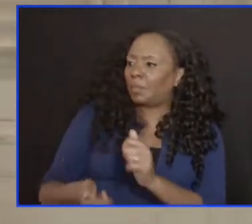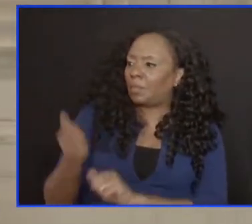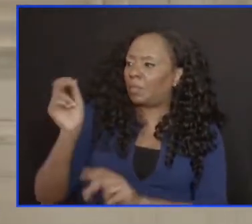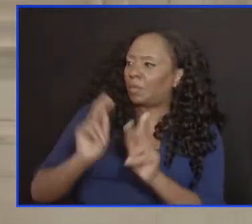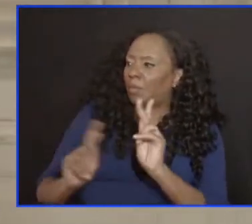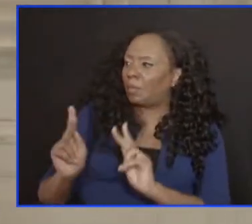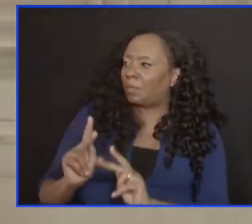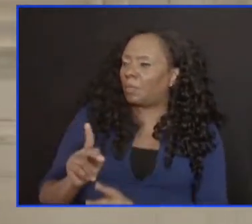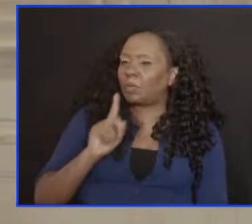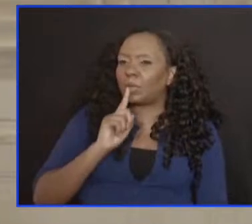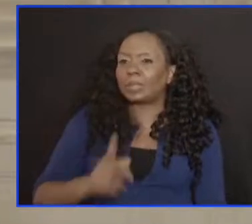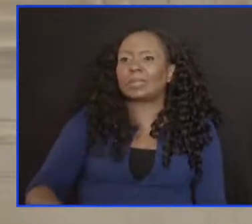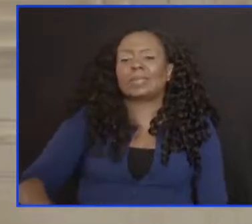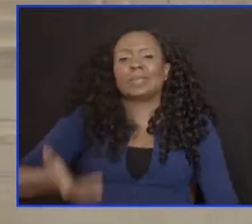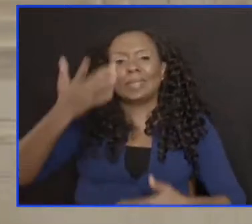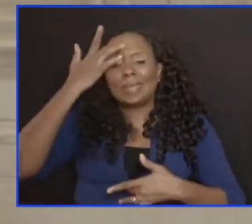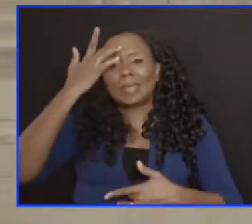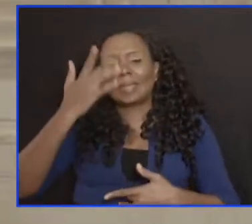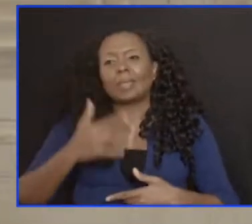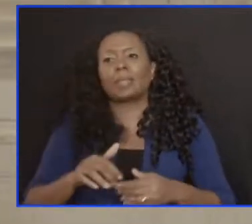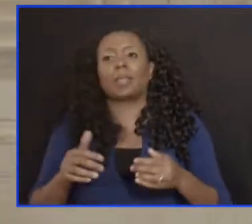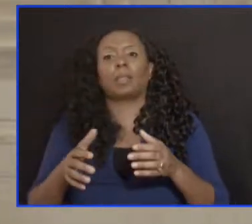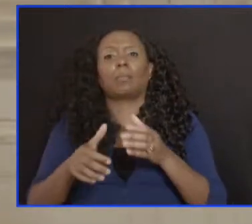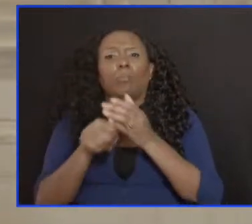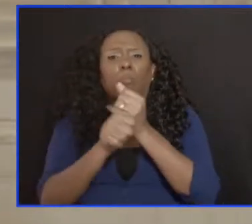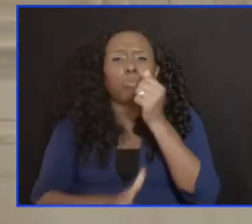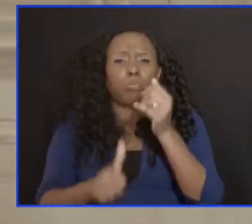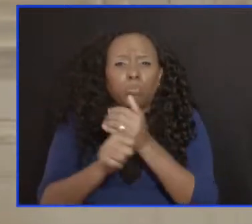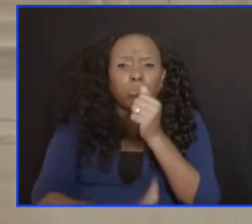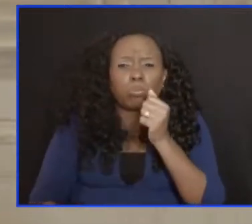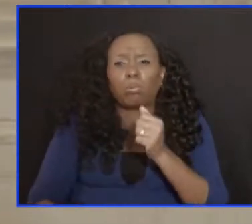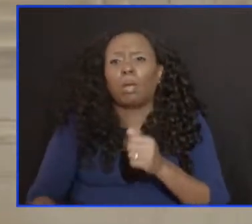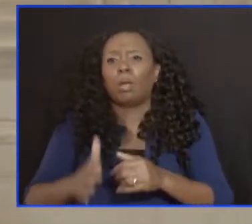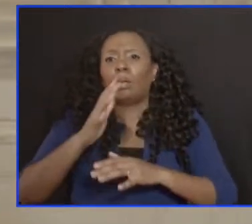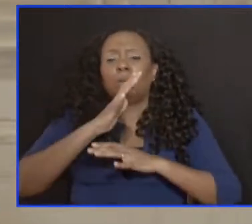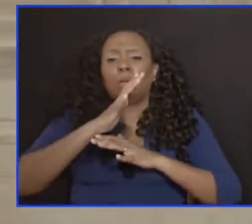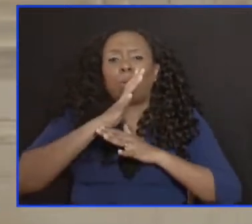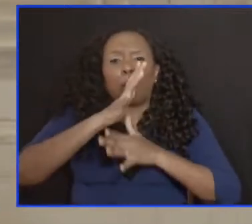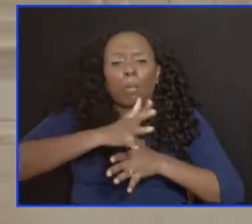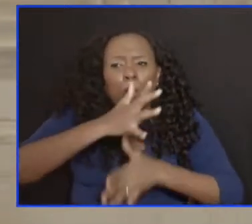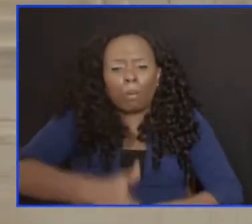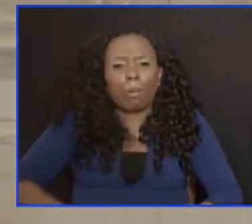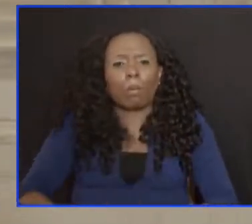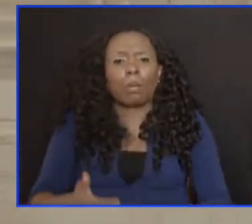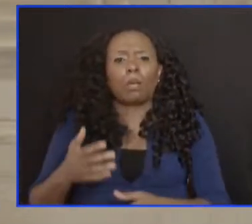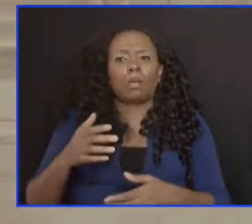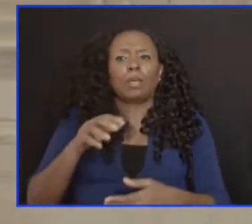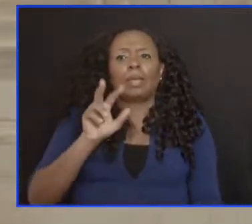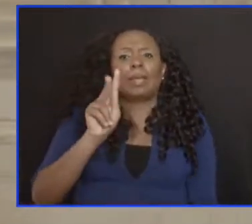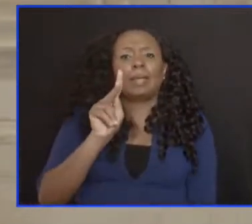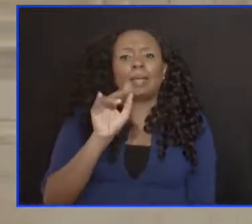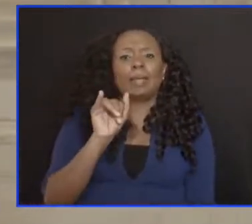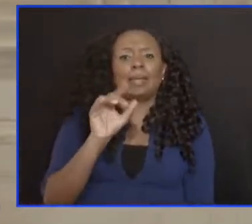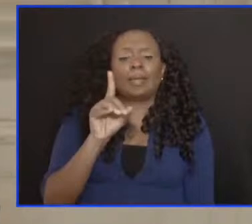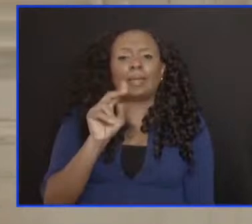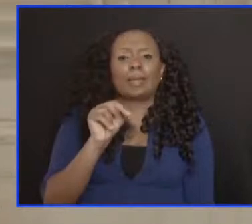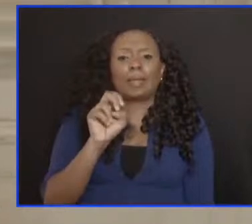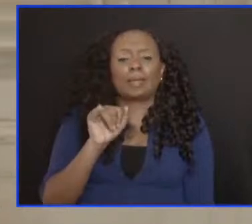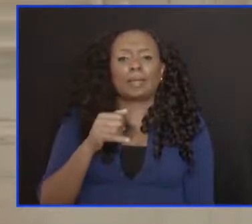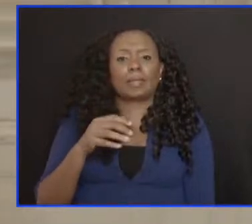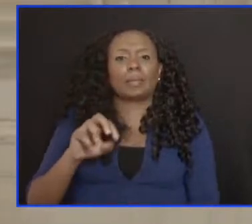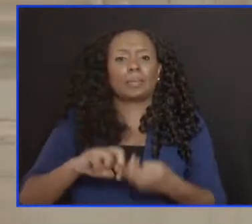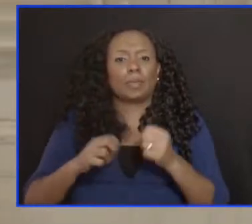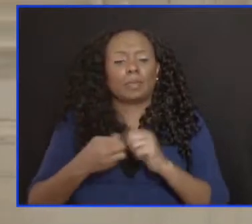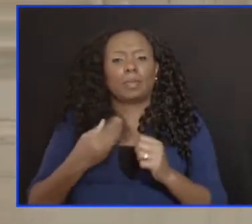individuals are ill. So they come in with severe diarrhea or vomiting with kidney impairment, or they come in with respiratory issues.